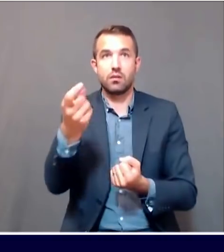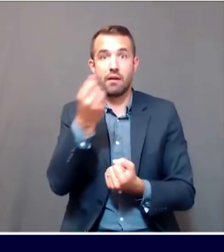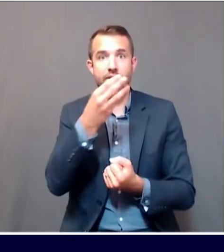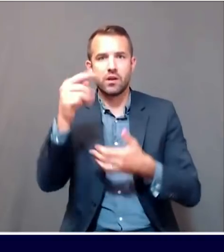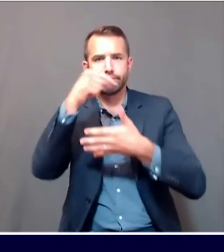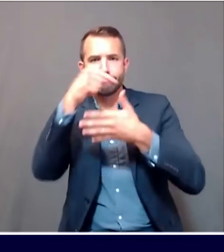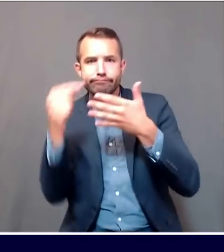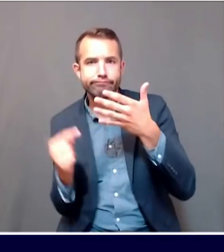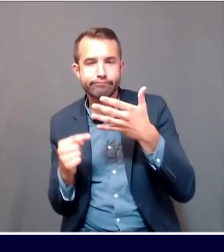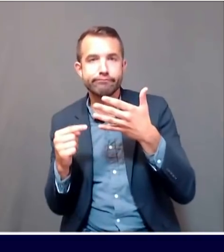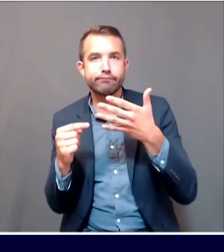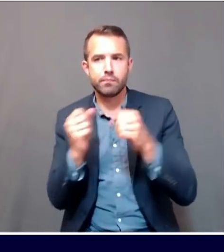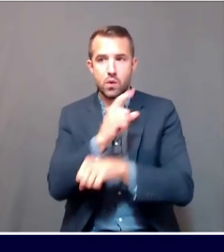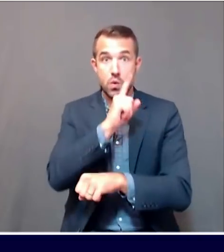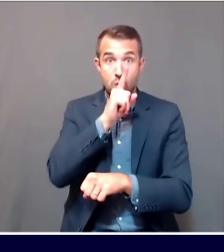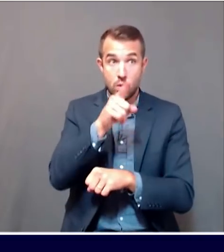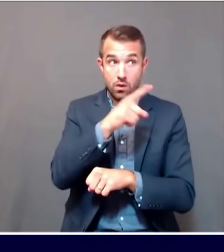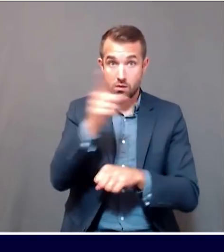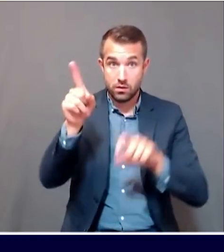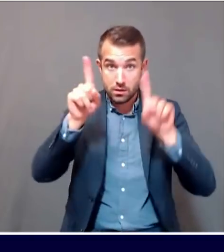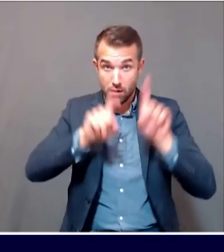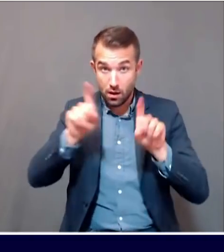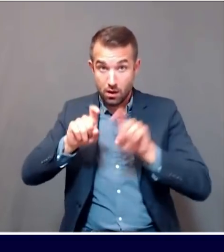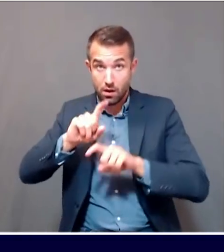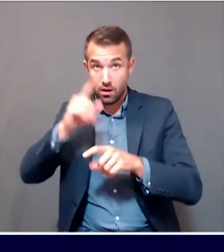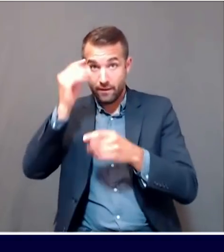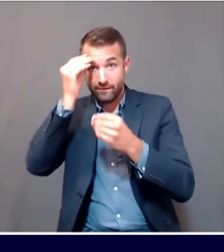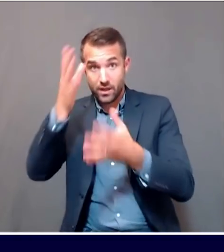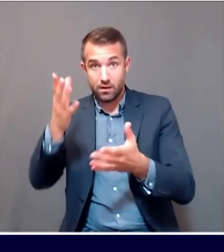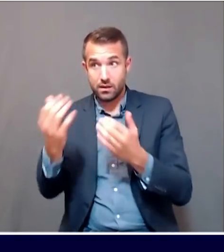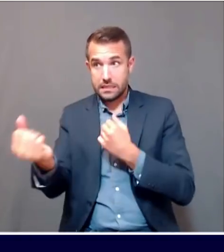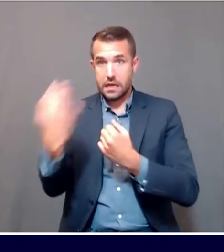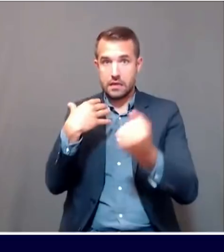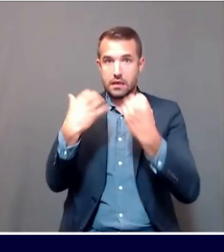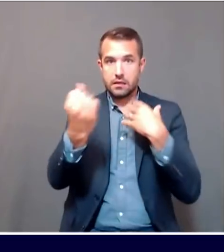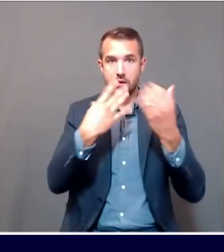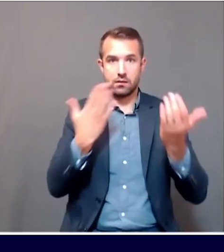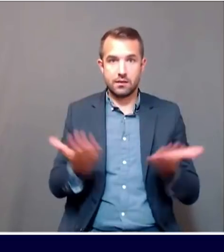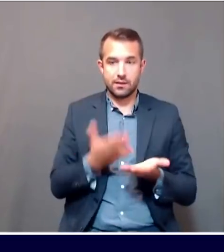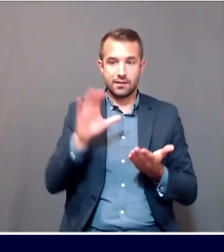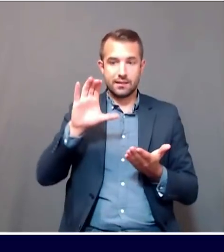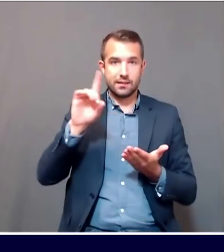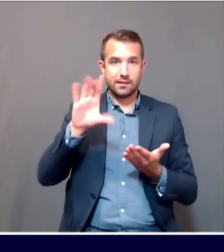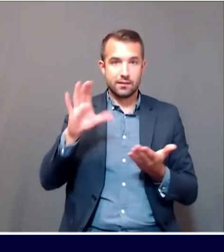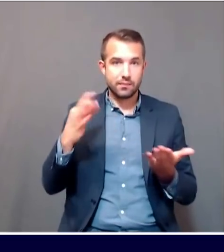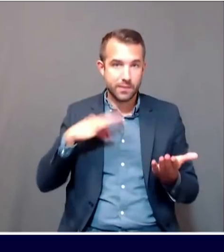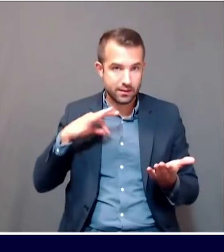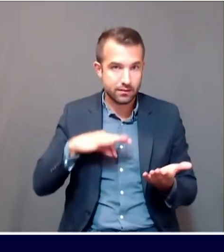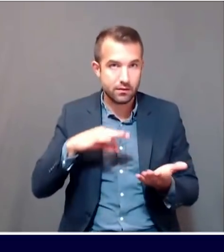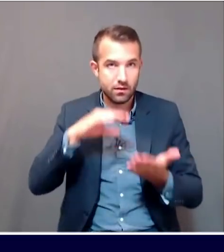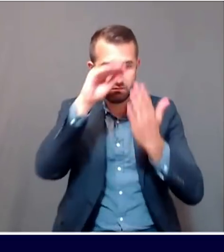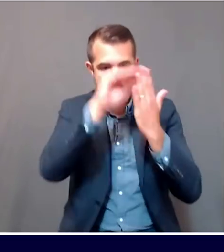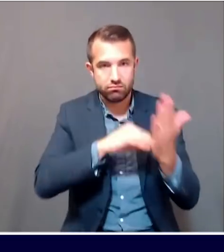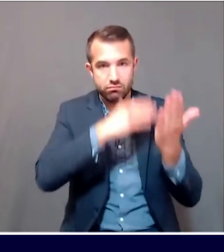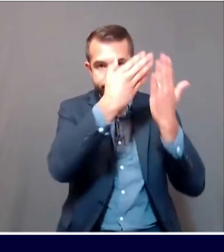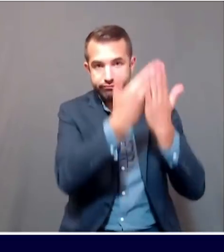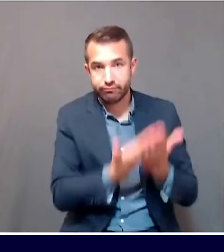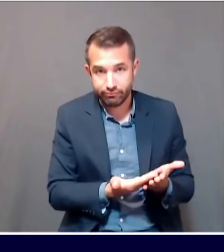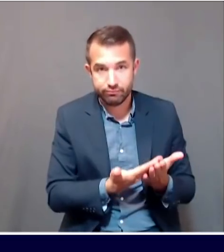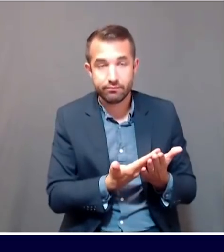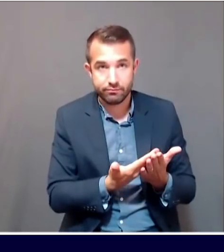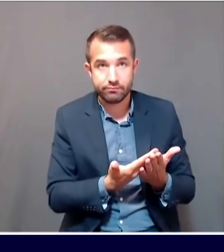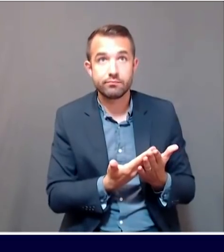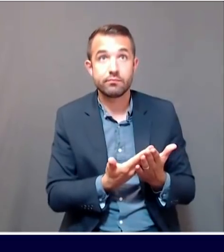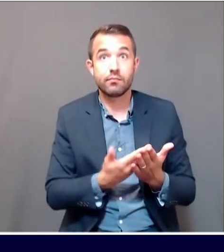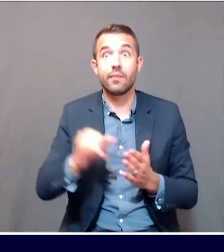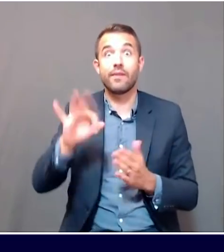test results get reported electronically to Maine CDC so they can be part of our data. The second is that if there are positive